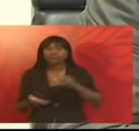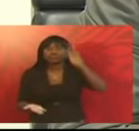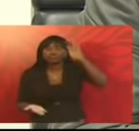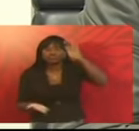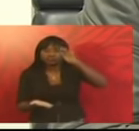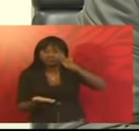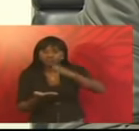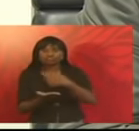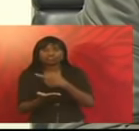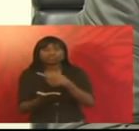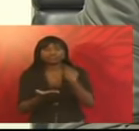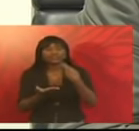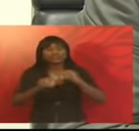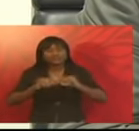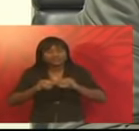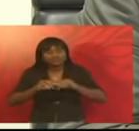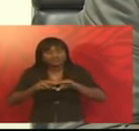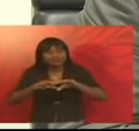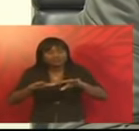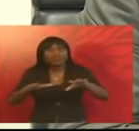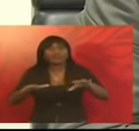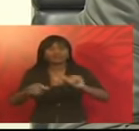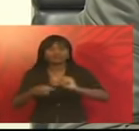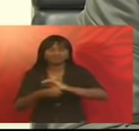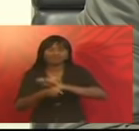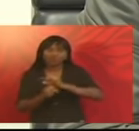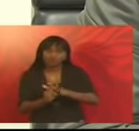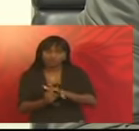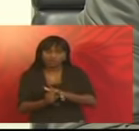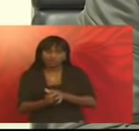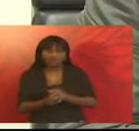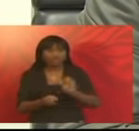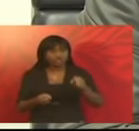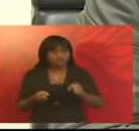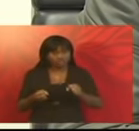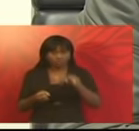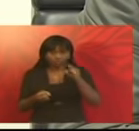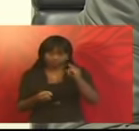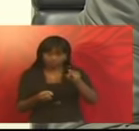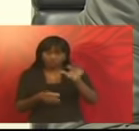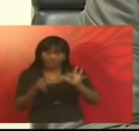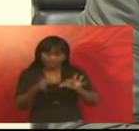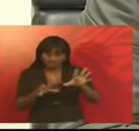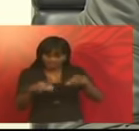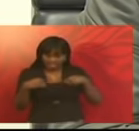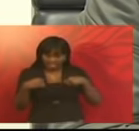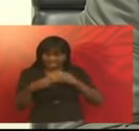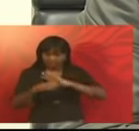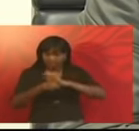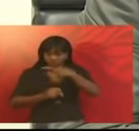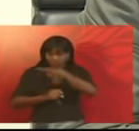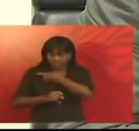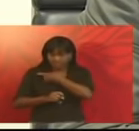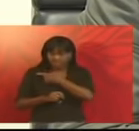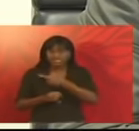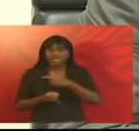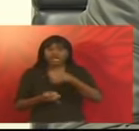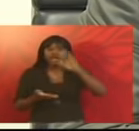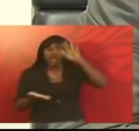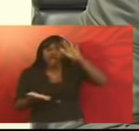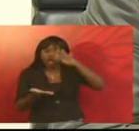of transmission through a population. So beyond just you as an individual not getting ill, lowering your